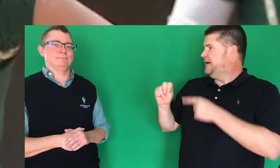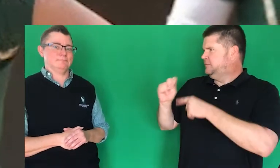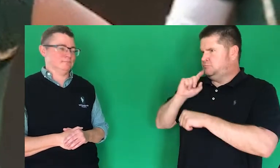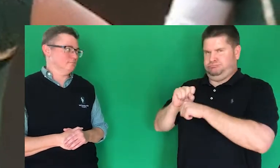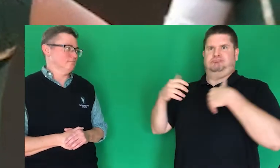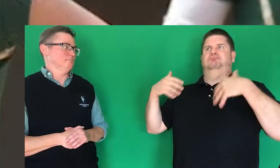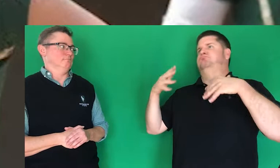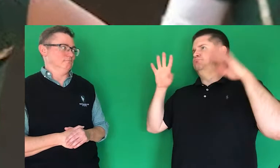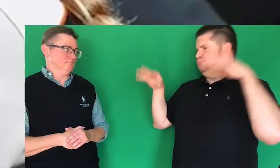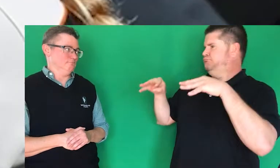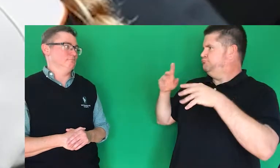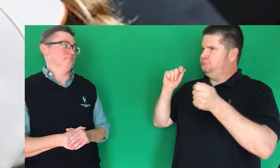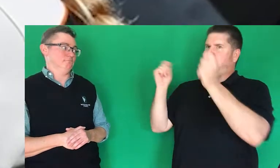changer